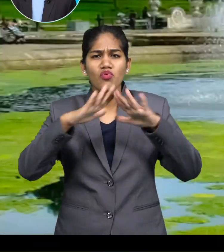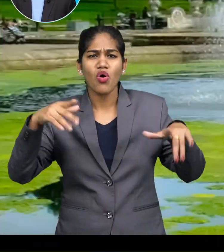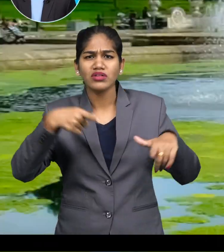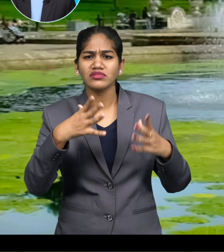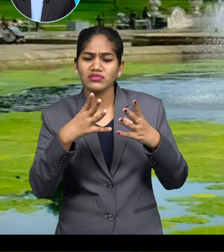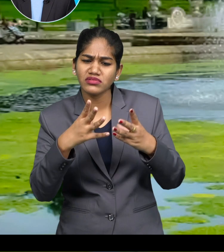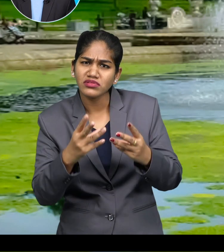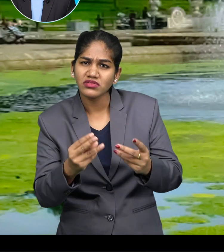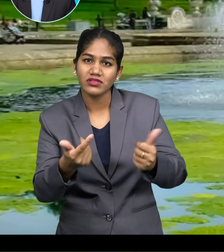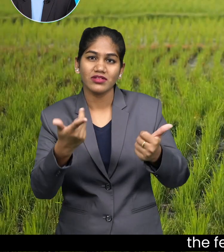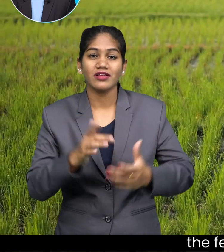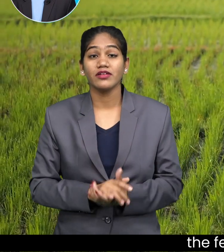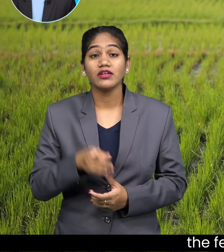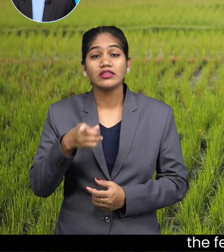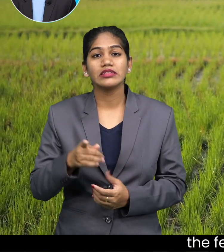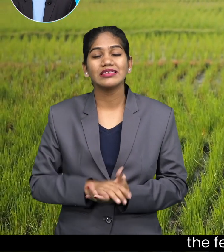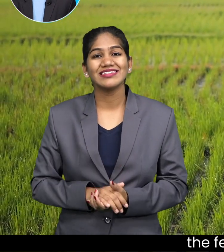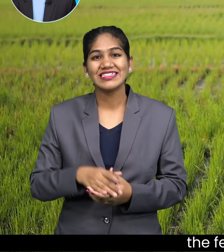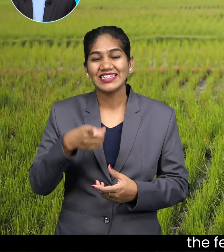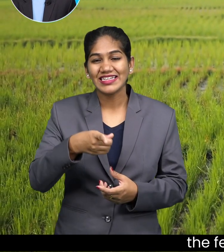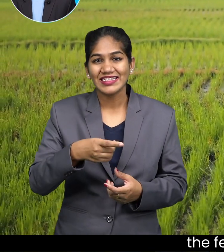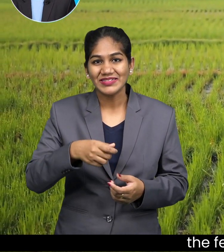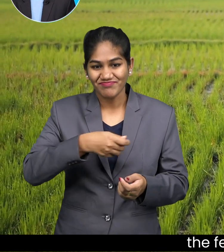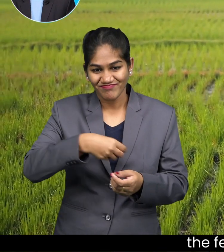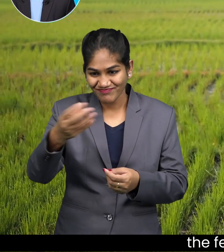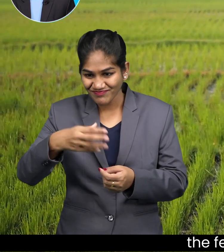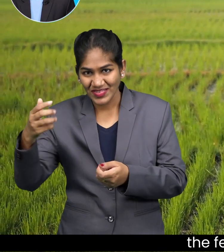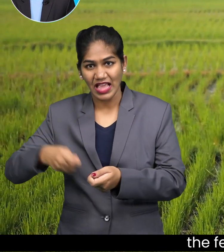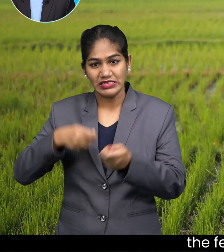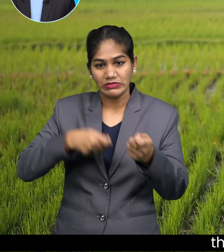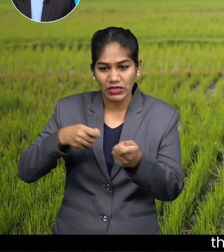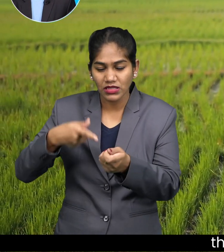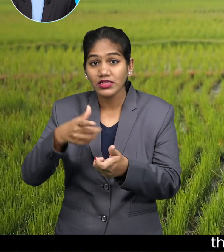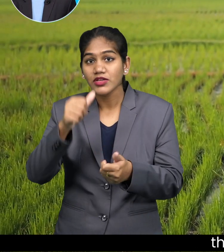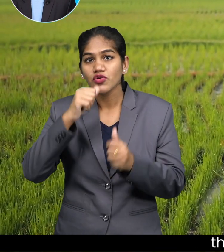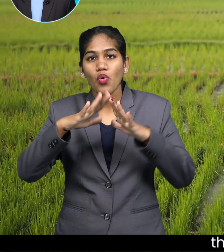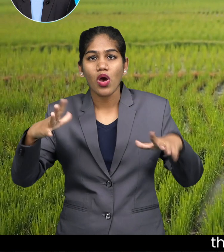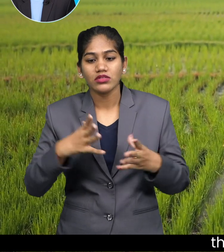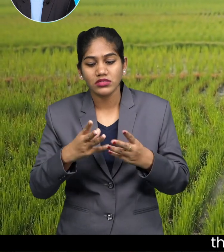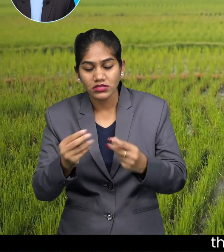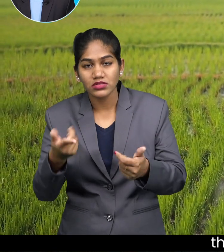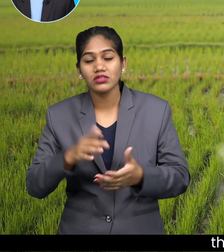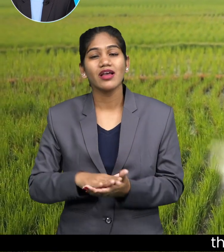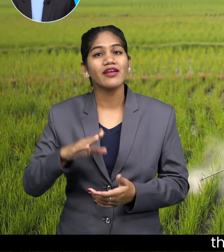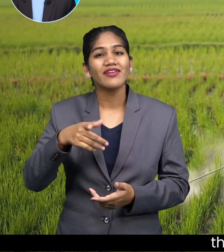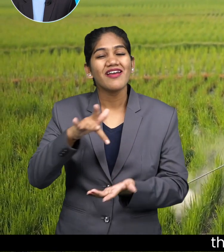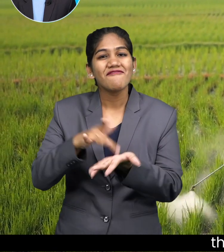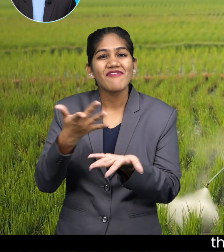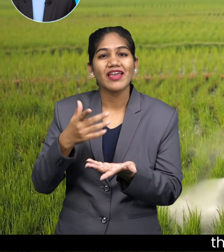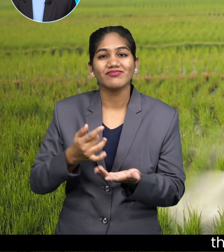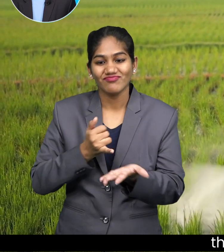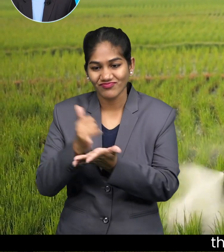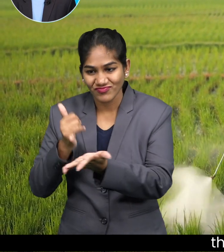Water dissolves the fertilizers and pesticides that we use on our farms.